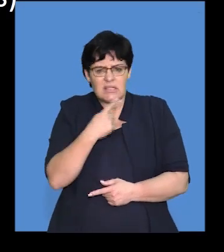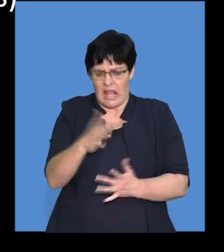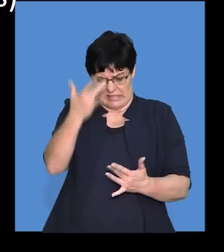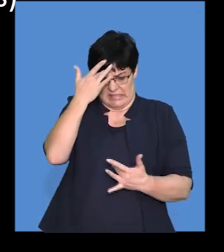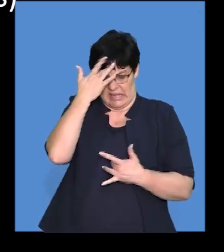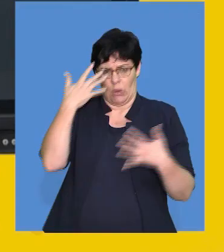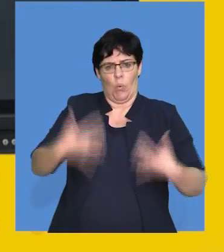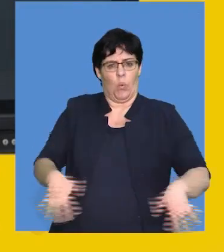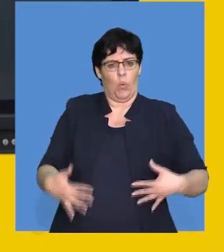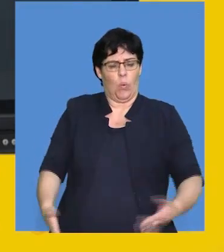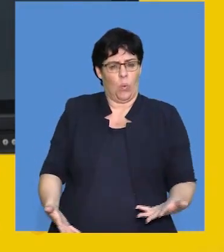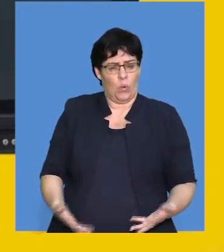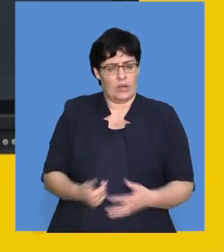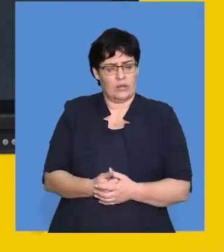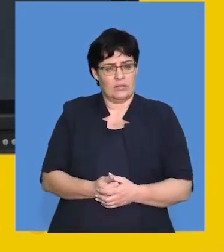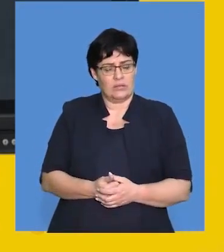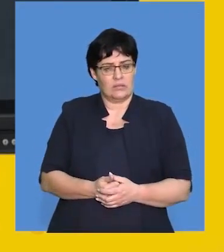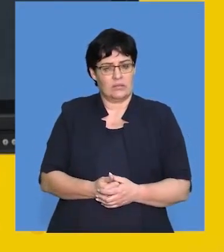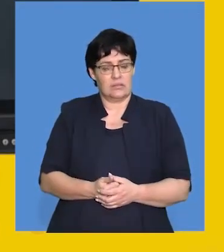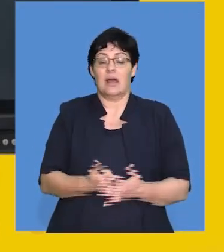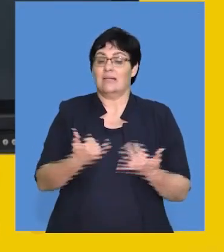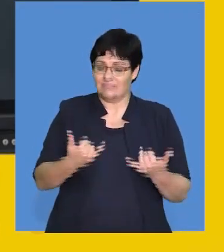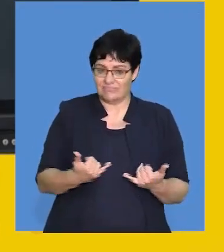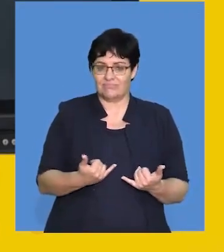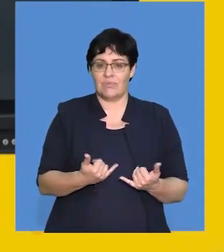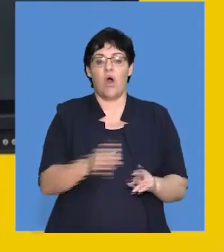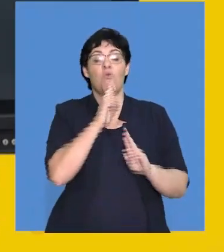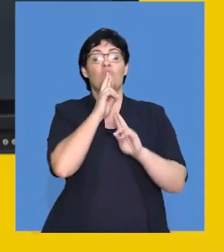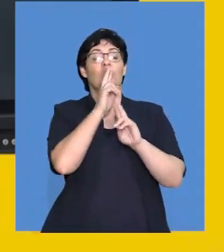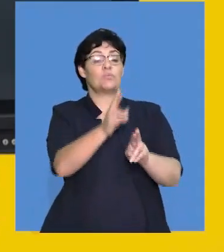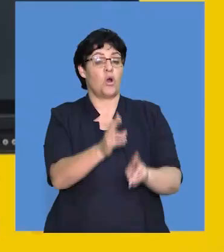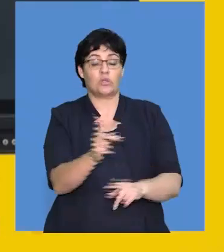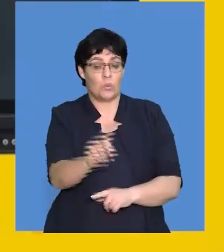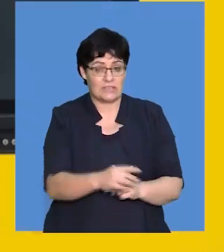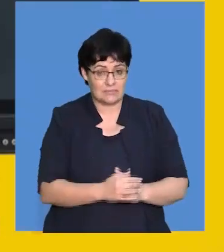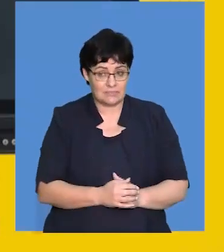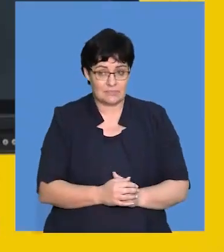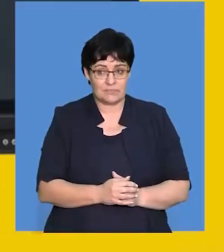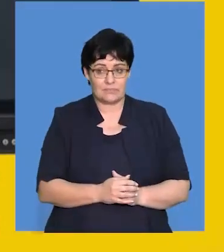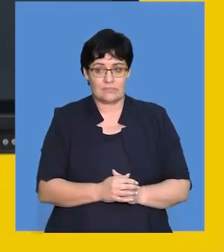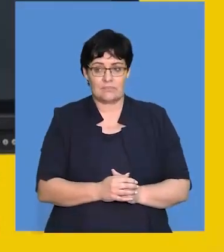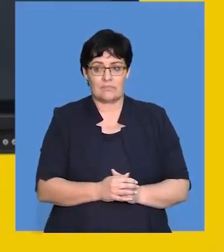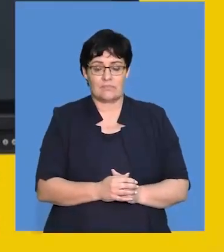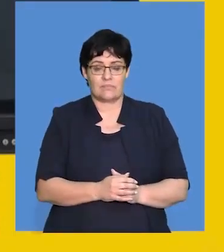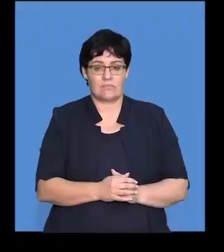so sick? And here is a possible response you can give.